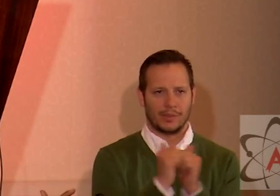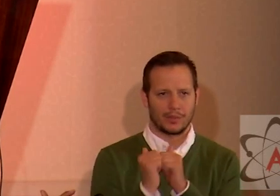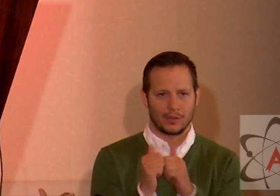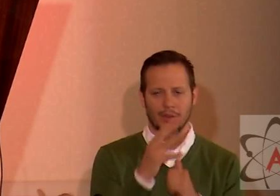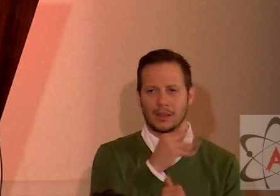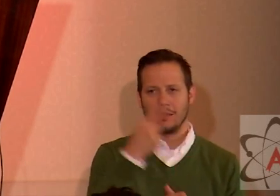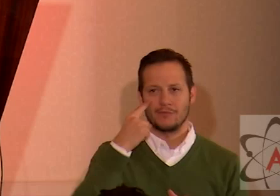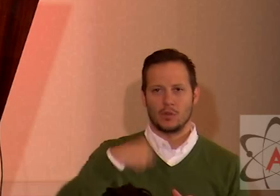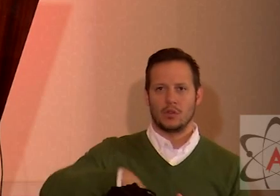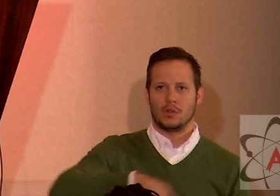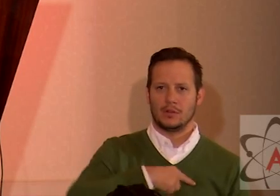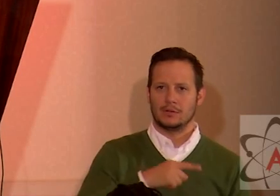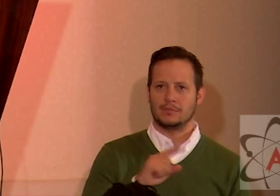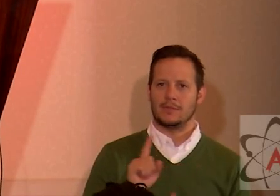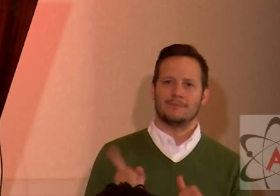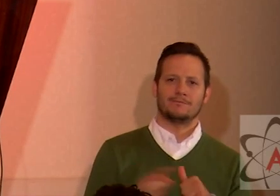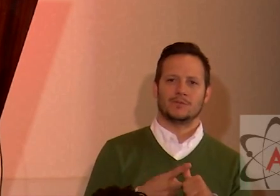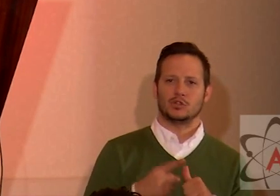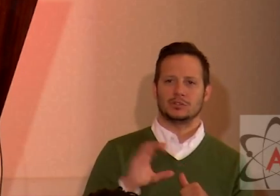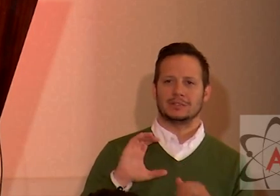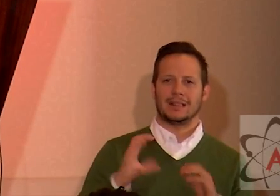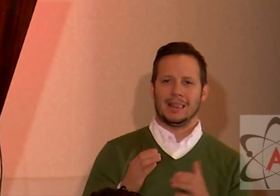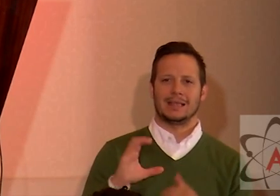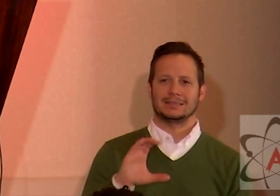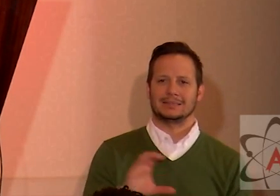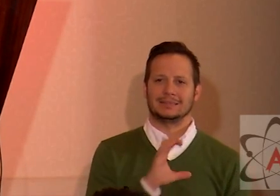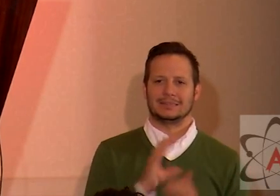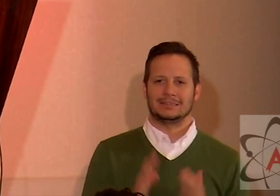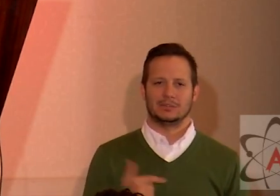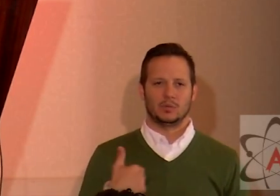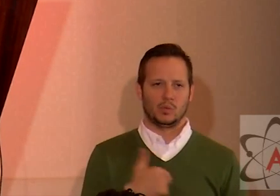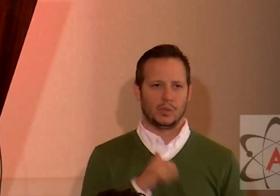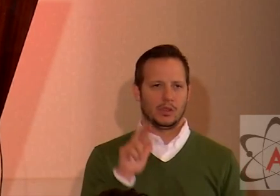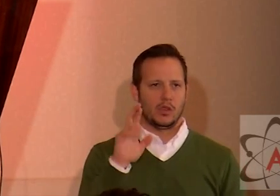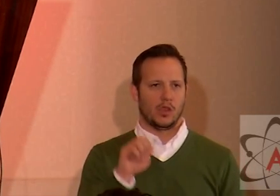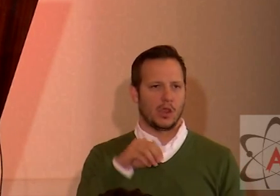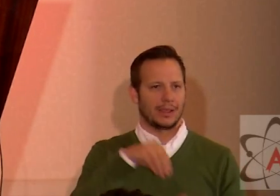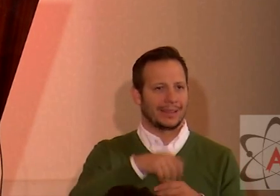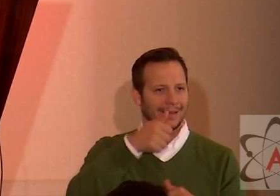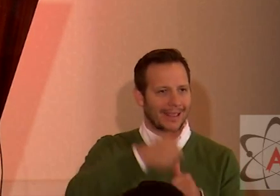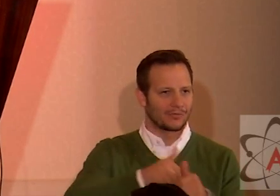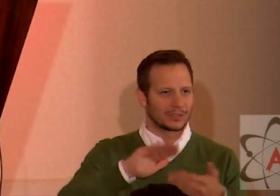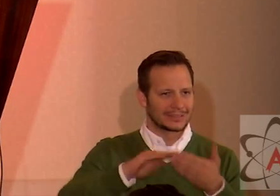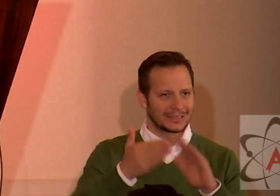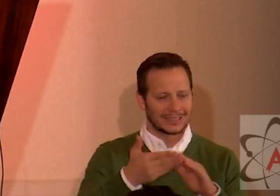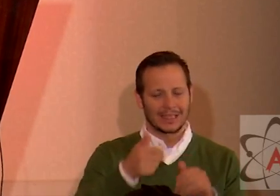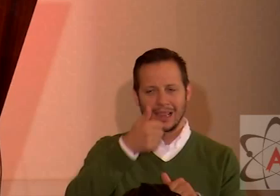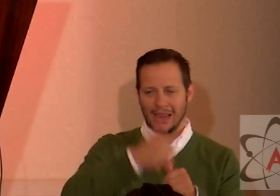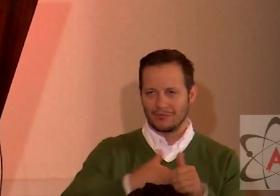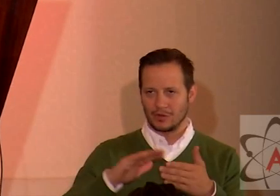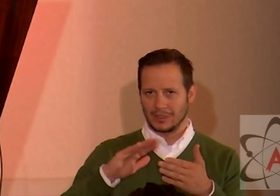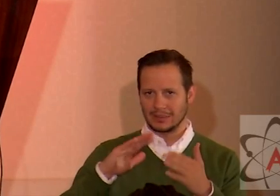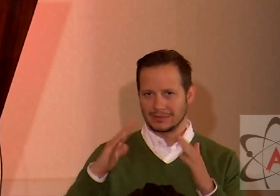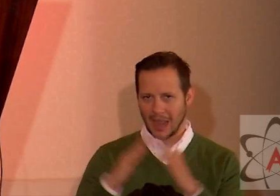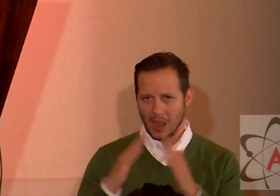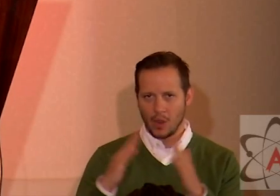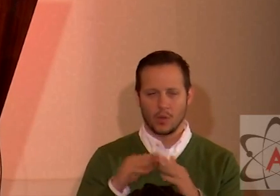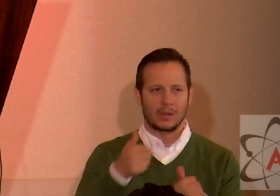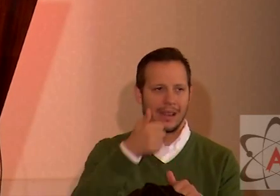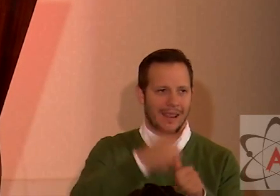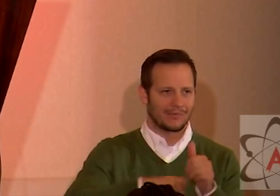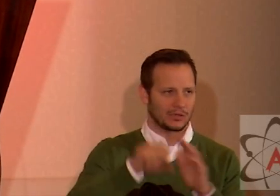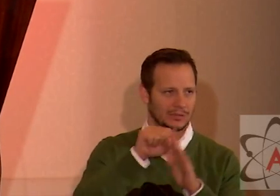be seen as the first-class citizens we are in every city, in every town, in every